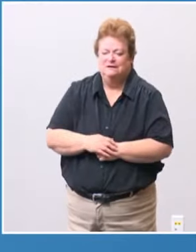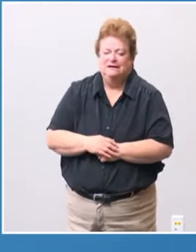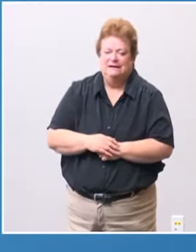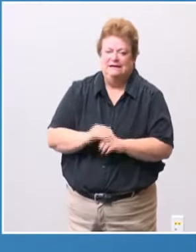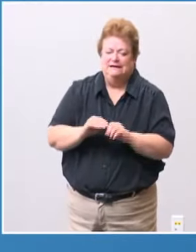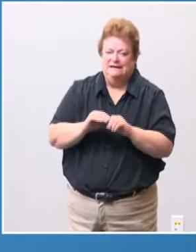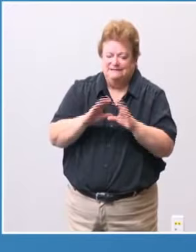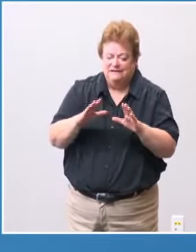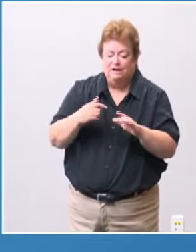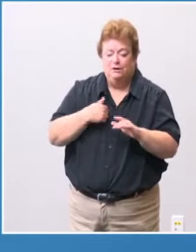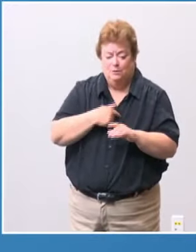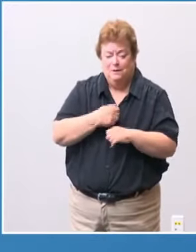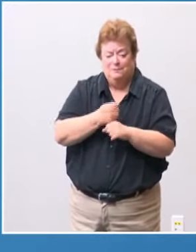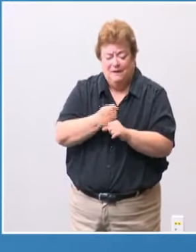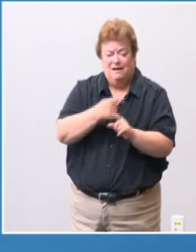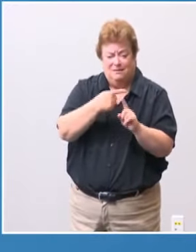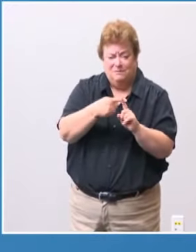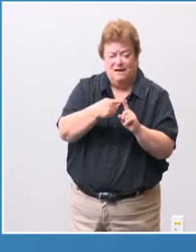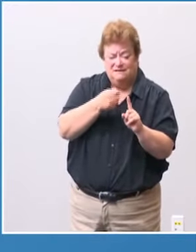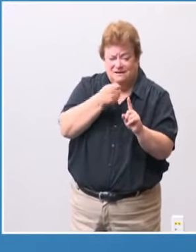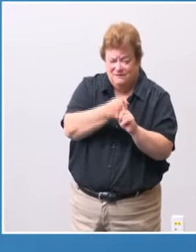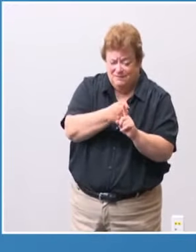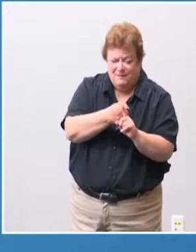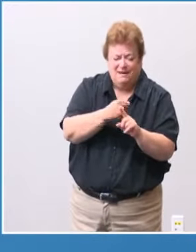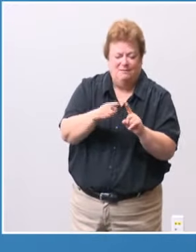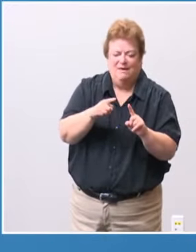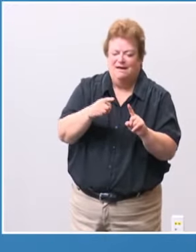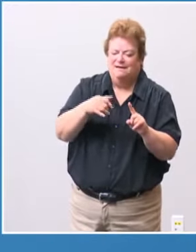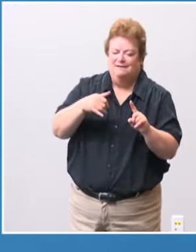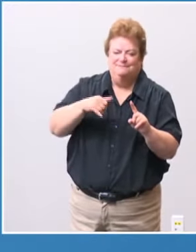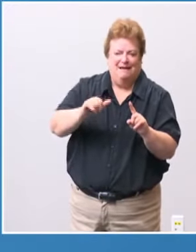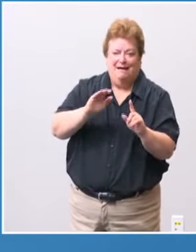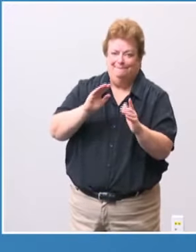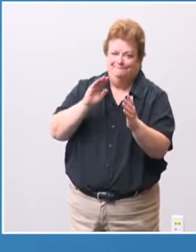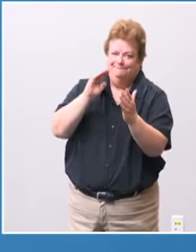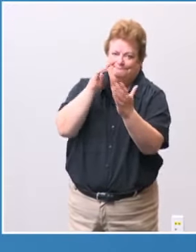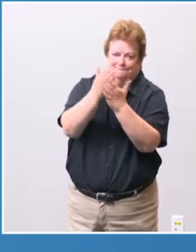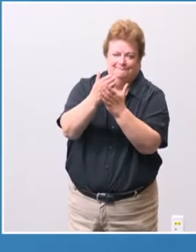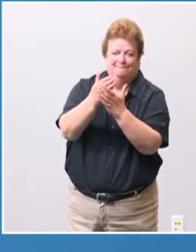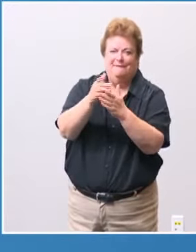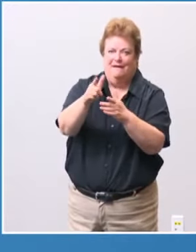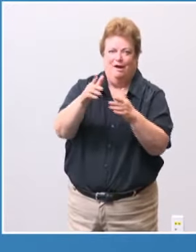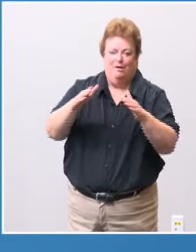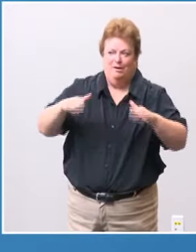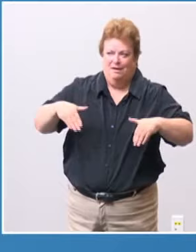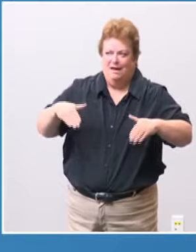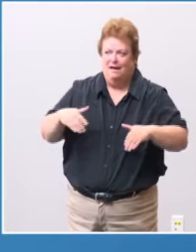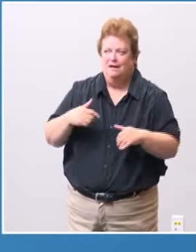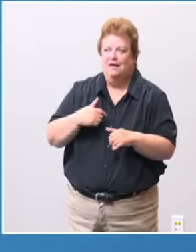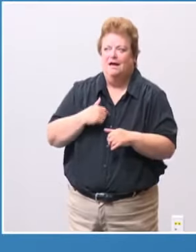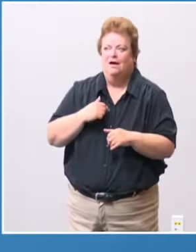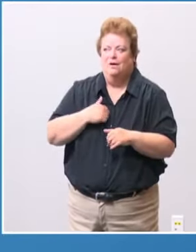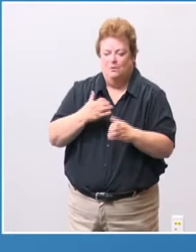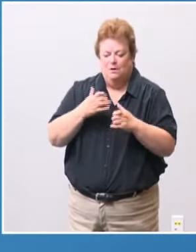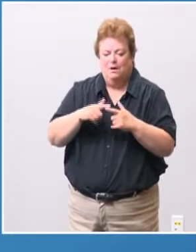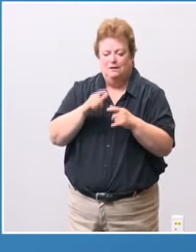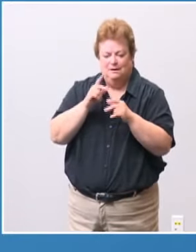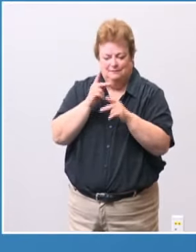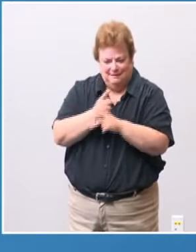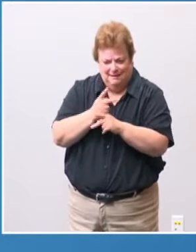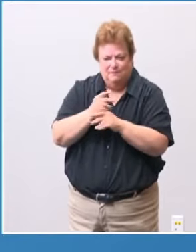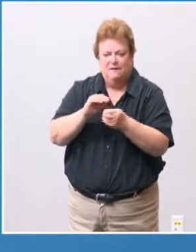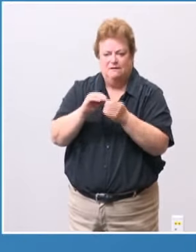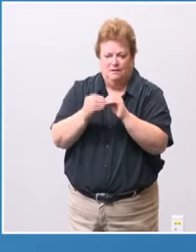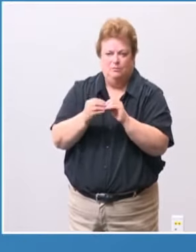impact, but we are not there yet, and we need to continue to work together to keep our numbers moving in the right